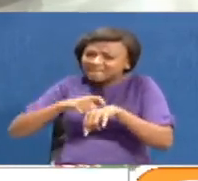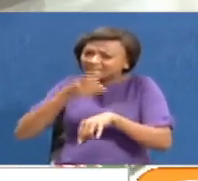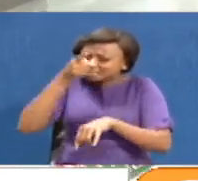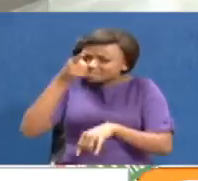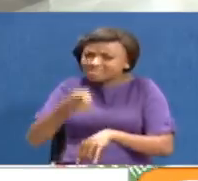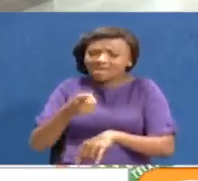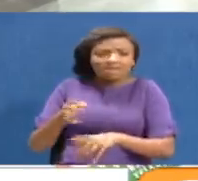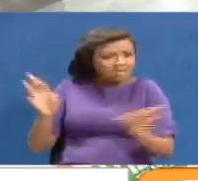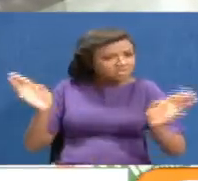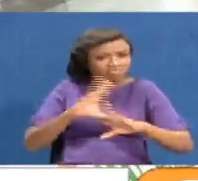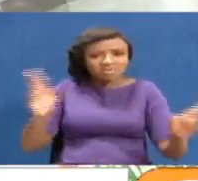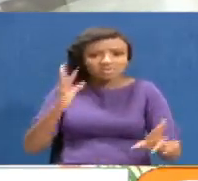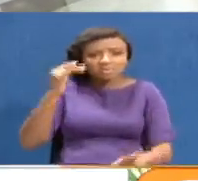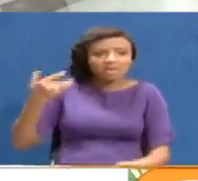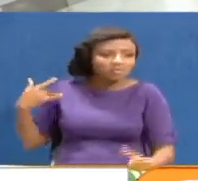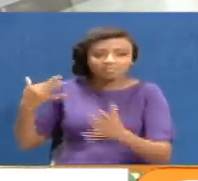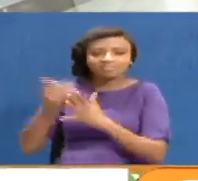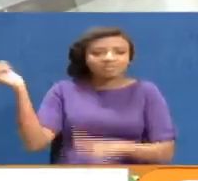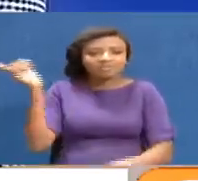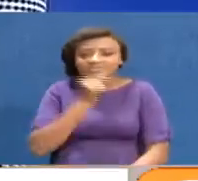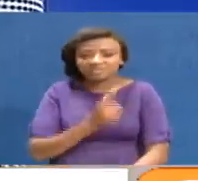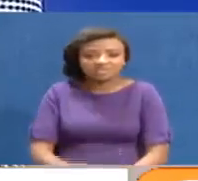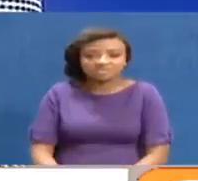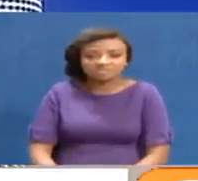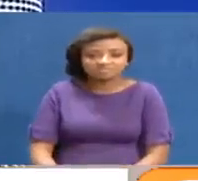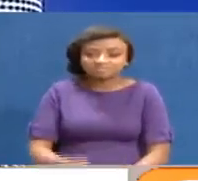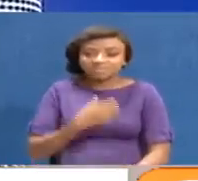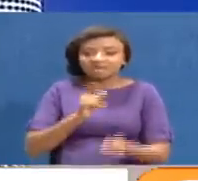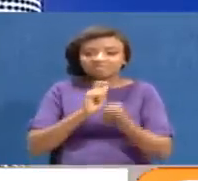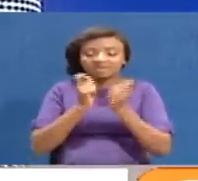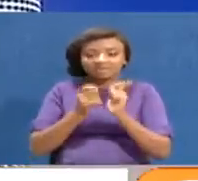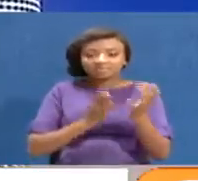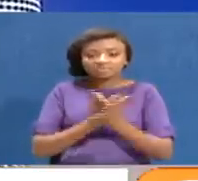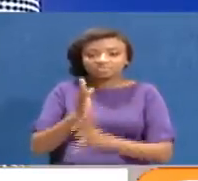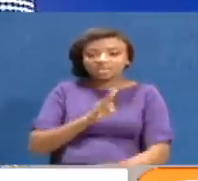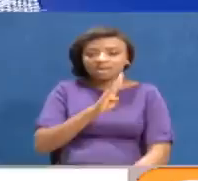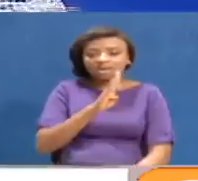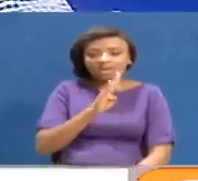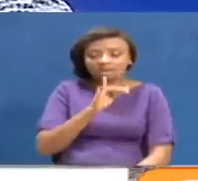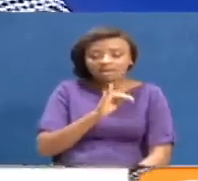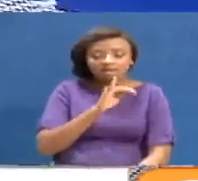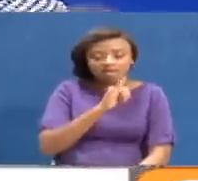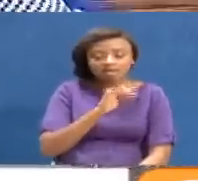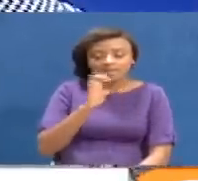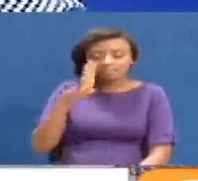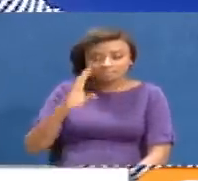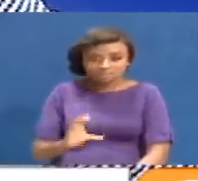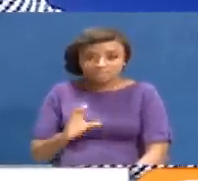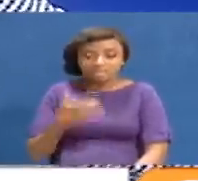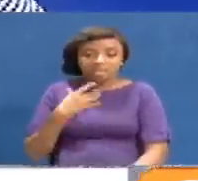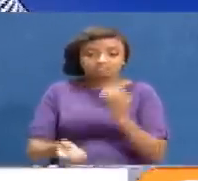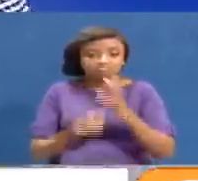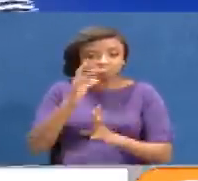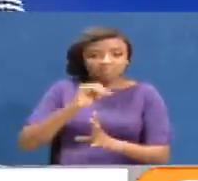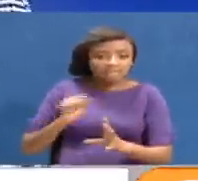How? Because we've already done the law for the amendments to the IEBC Act. Yeah, it was cleared in the National Assembly. It was